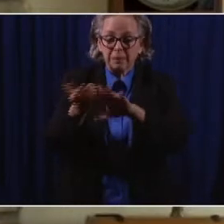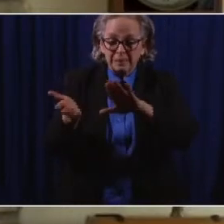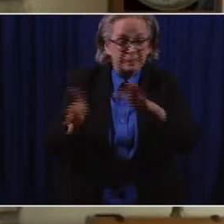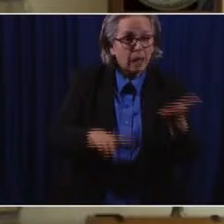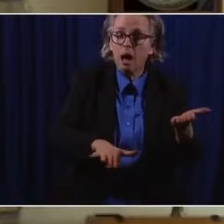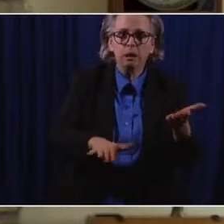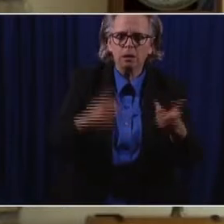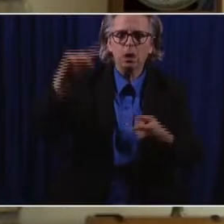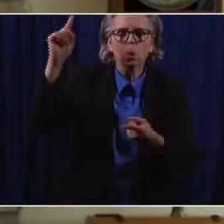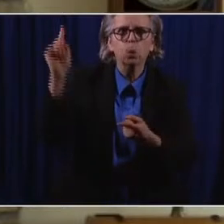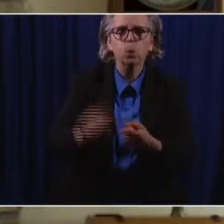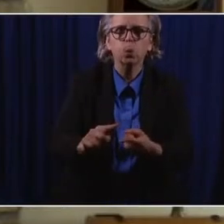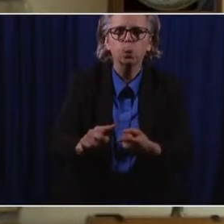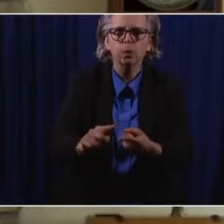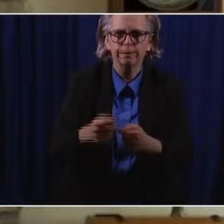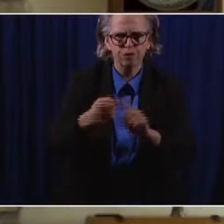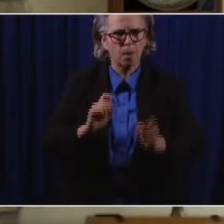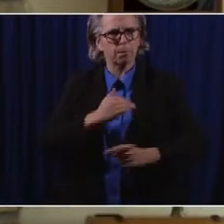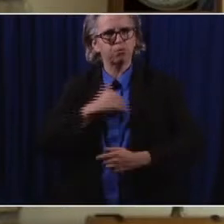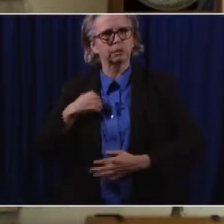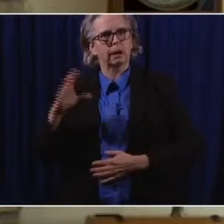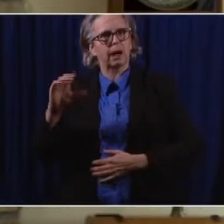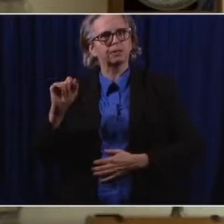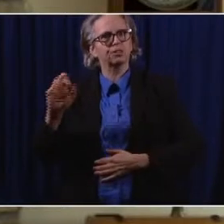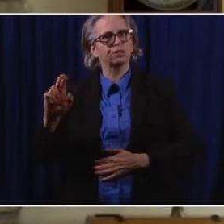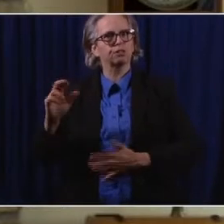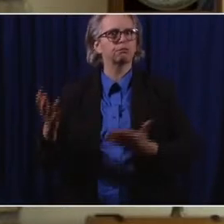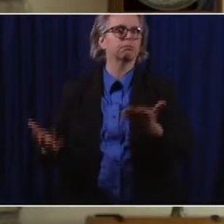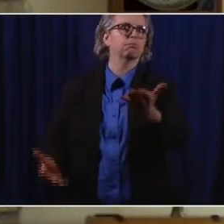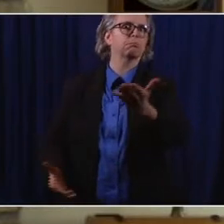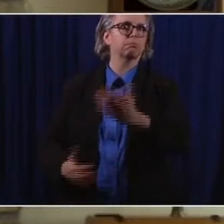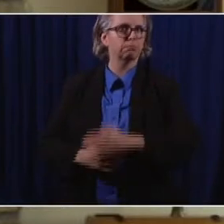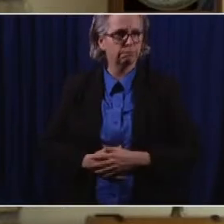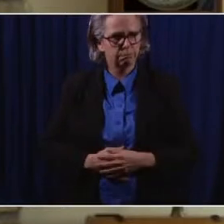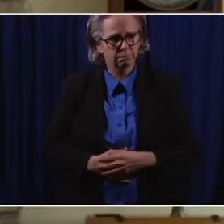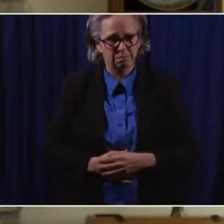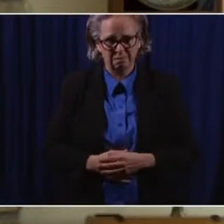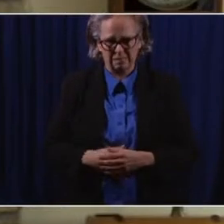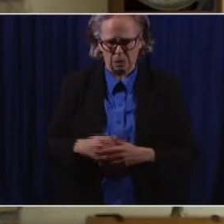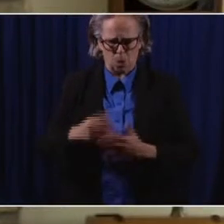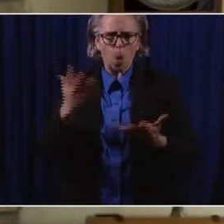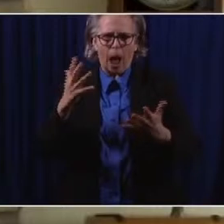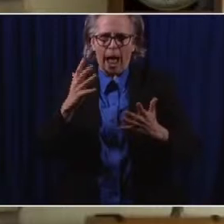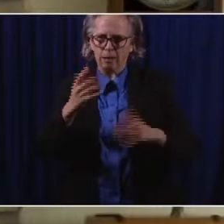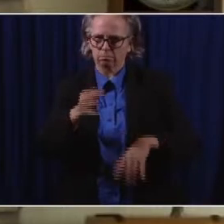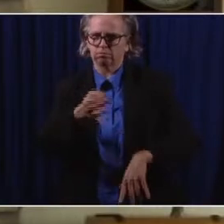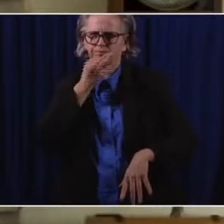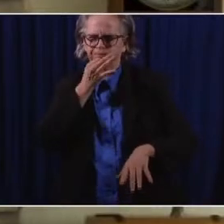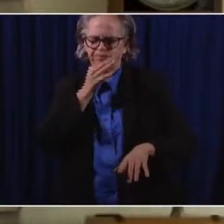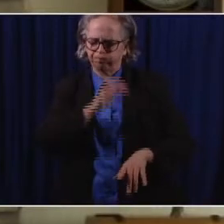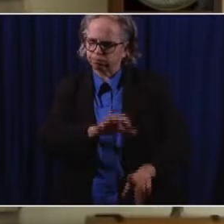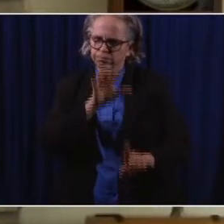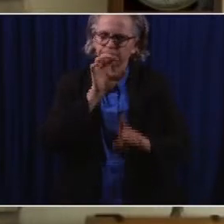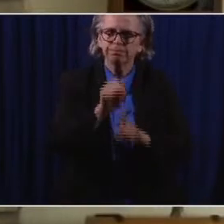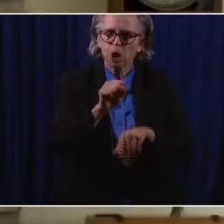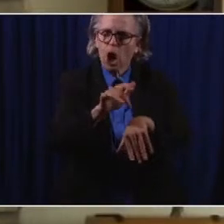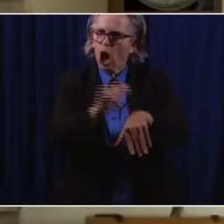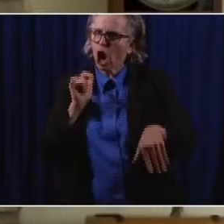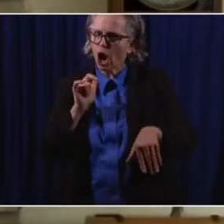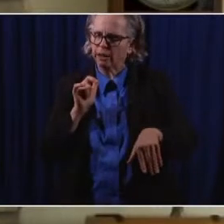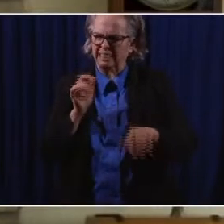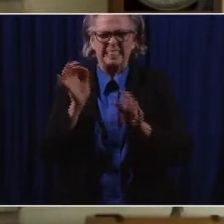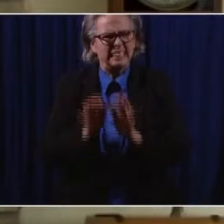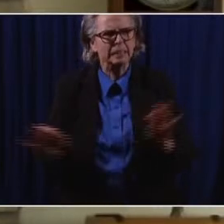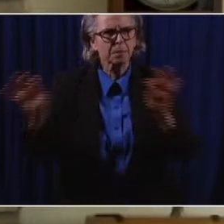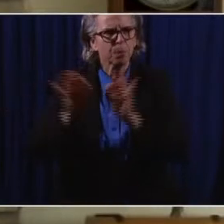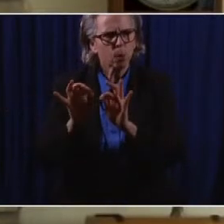is nearly 100%. Early detection is very critical. It is recommended that average